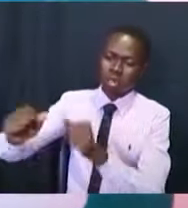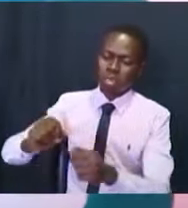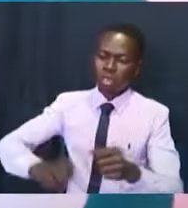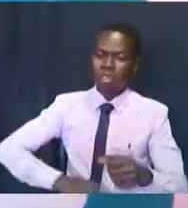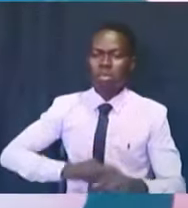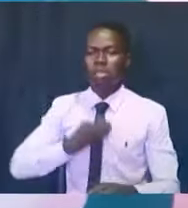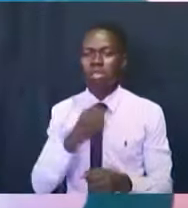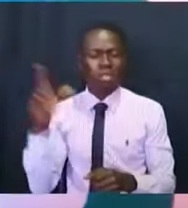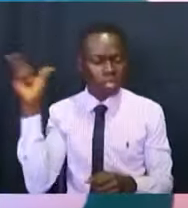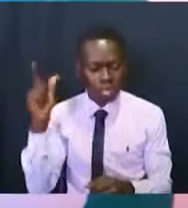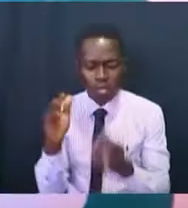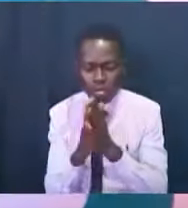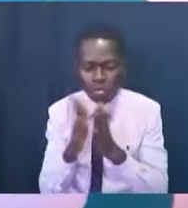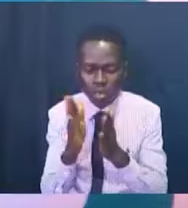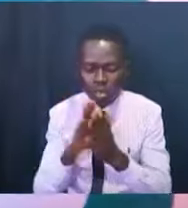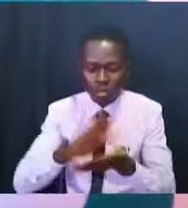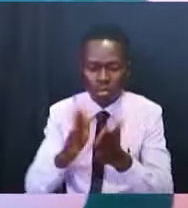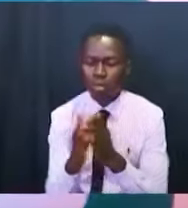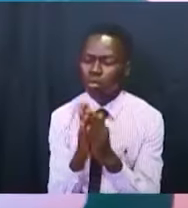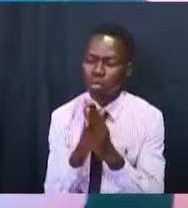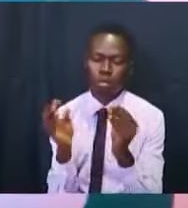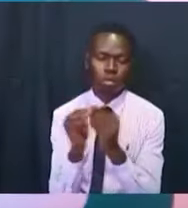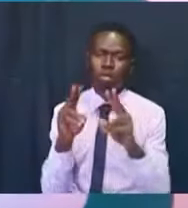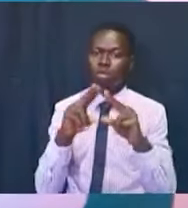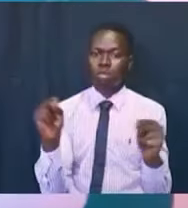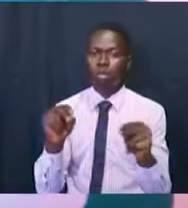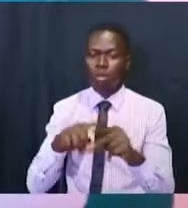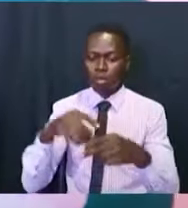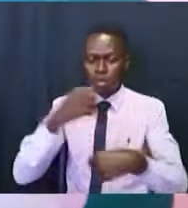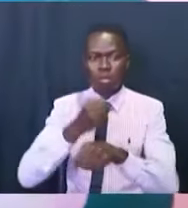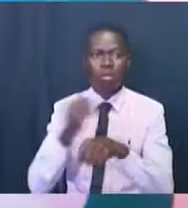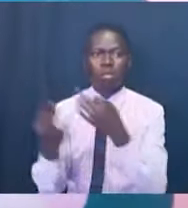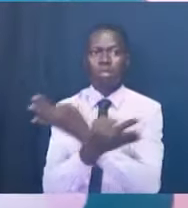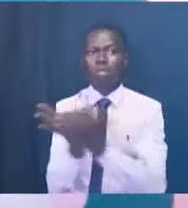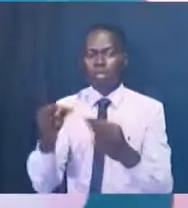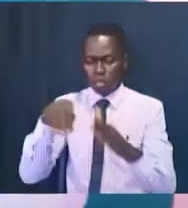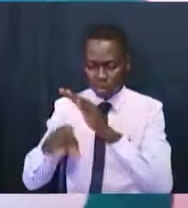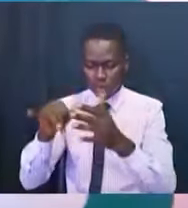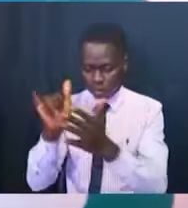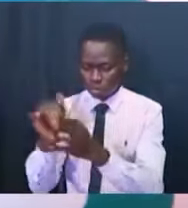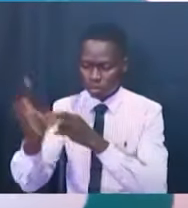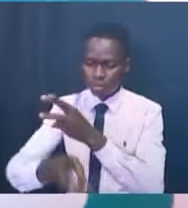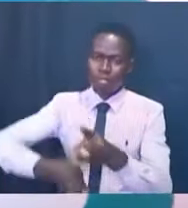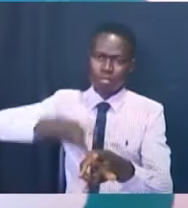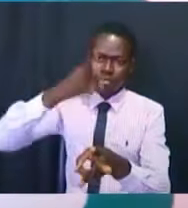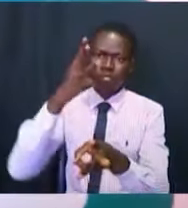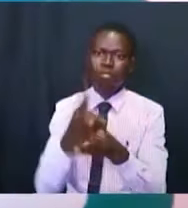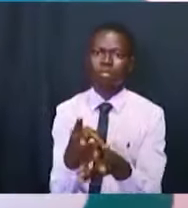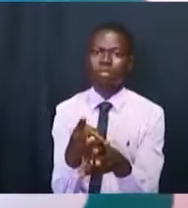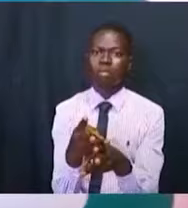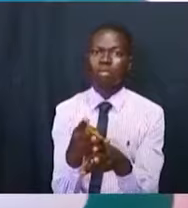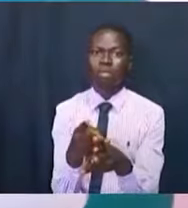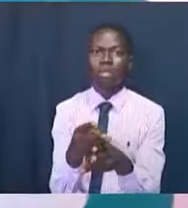prayer and charging, but let me tell you the reality. We are being unleashed into such a world. Into such a world.